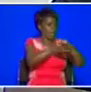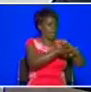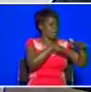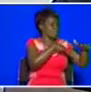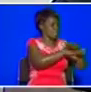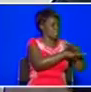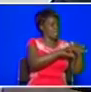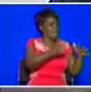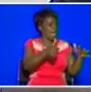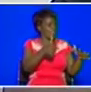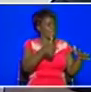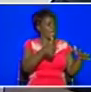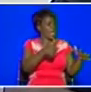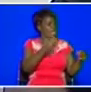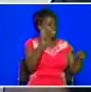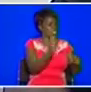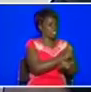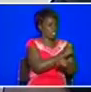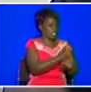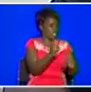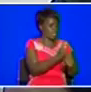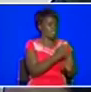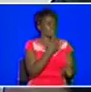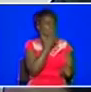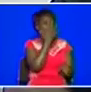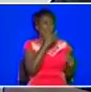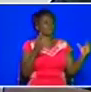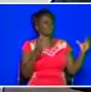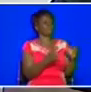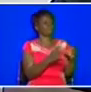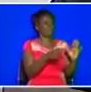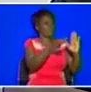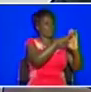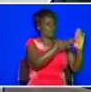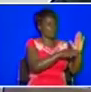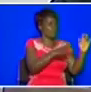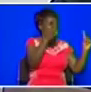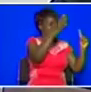tertiary education. Because of the NAC program, we have achieved